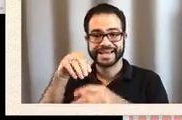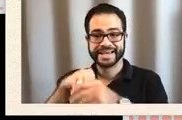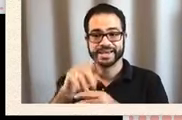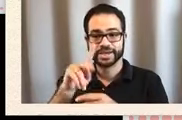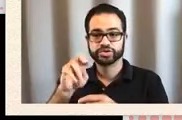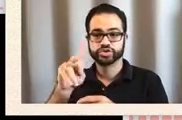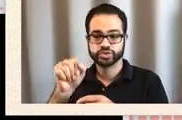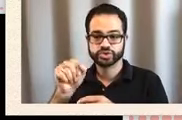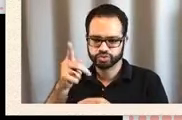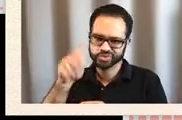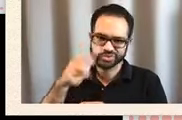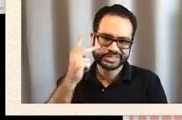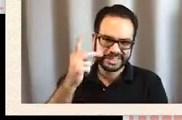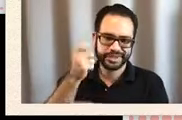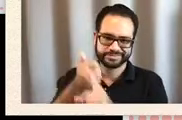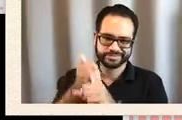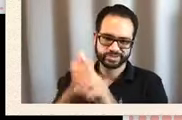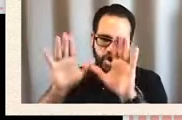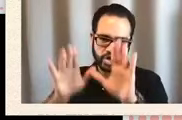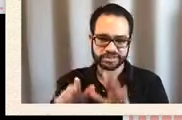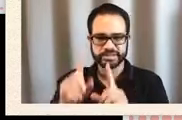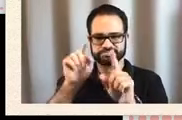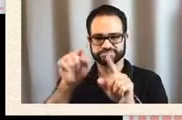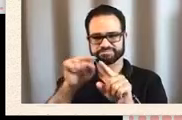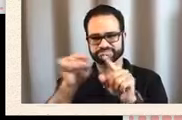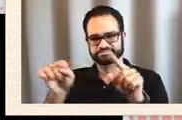awesome, go to this URL at the bottom,